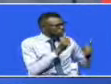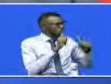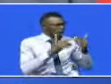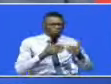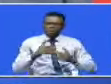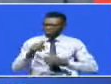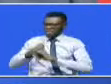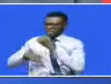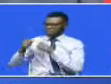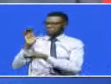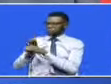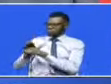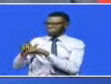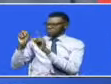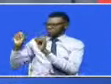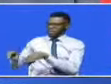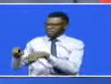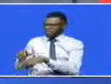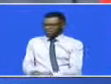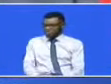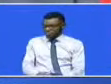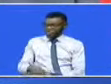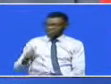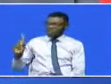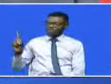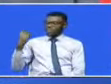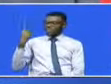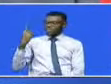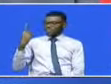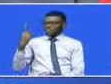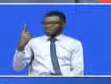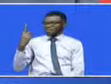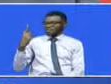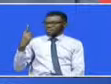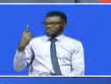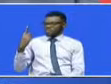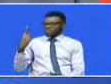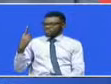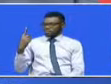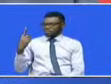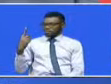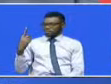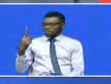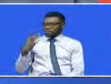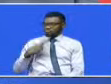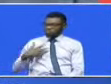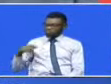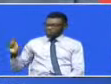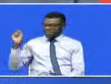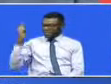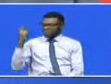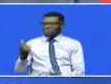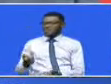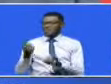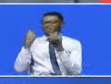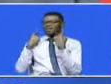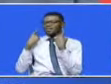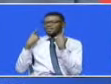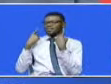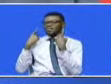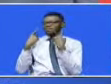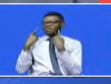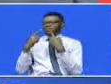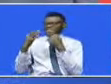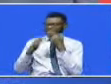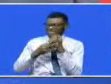have to do. First of all, let's get Kenyans to understand that this